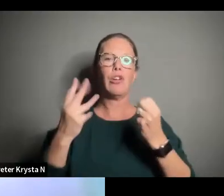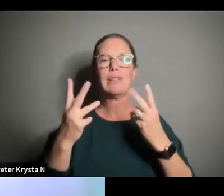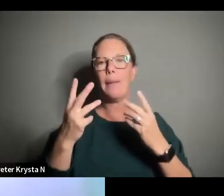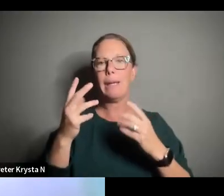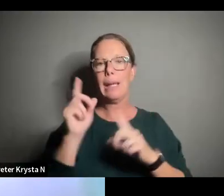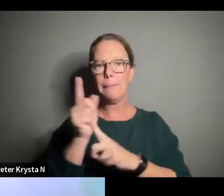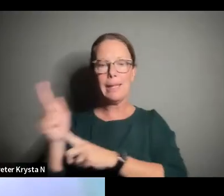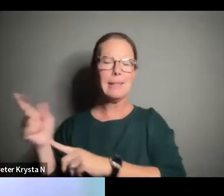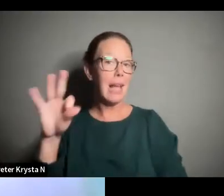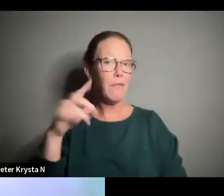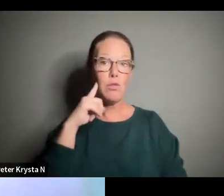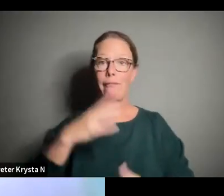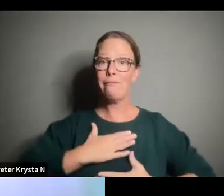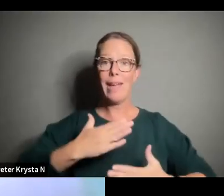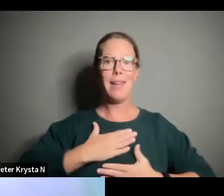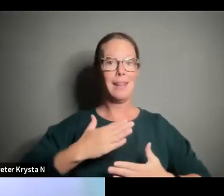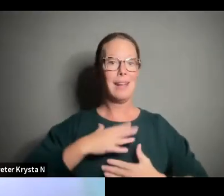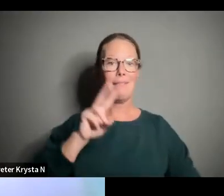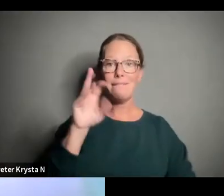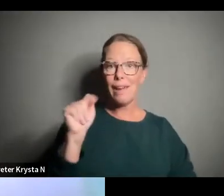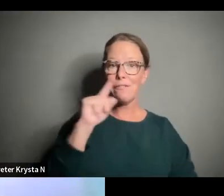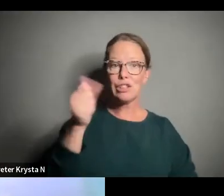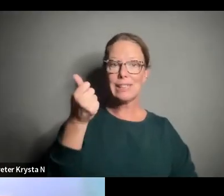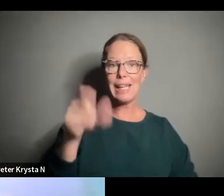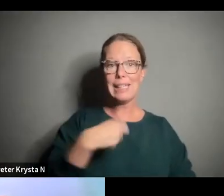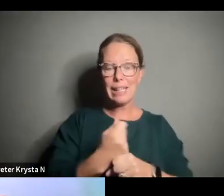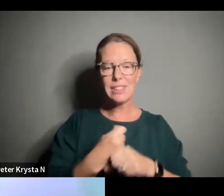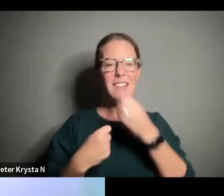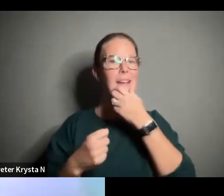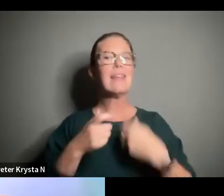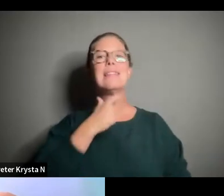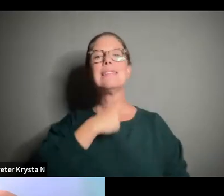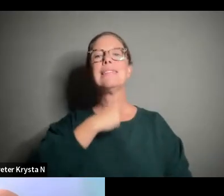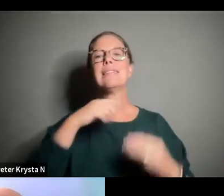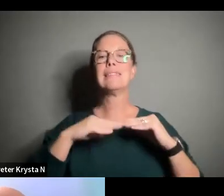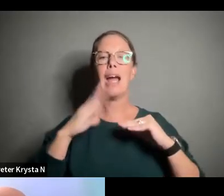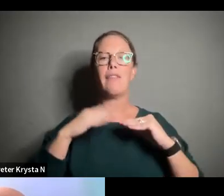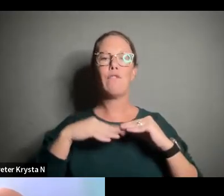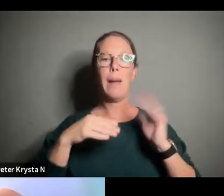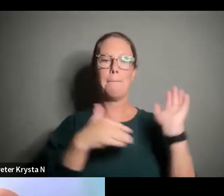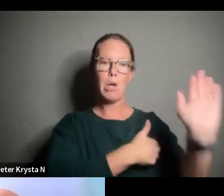ventilator for 10 years, your diaphragm muscle, and this is the diaphragm muscle is so